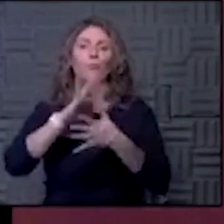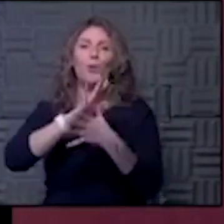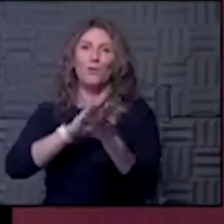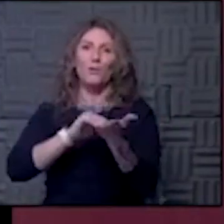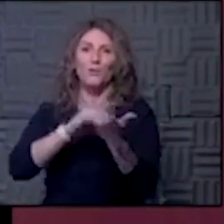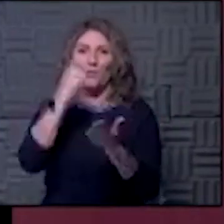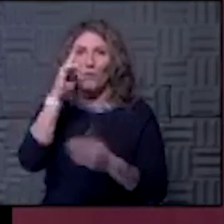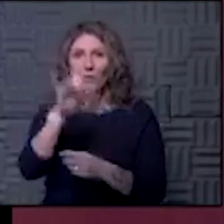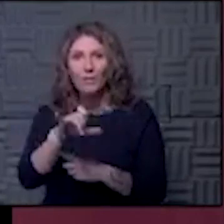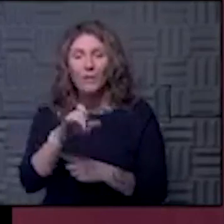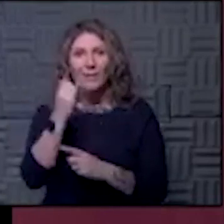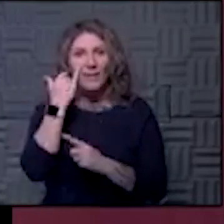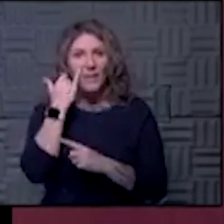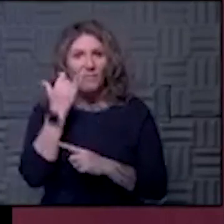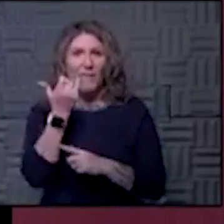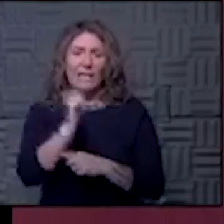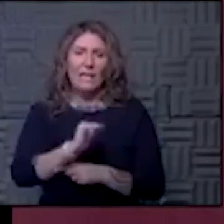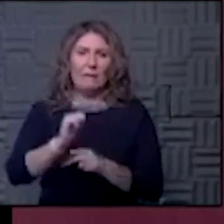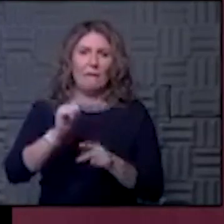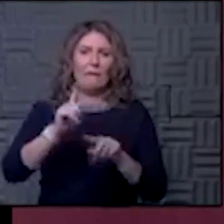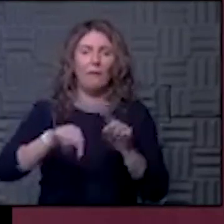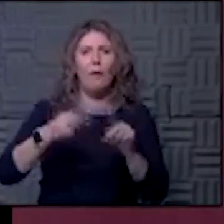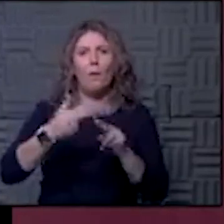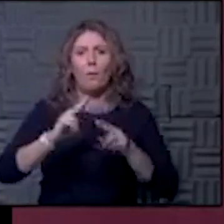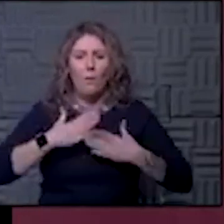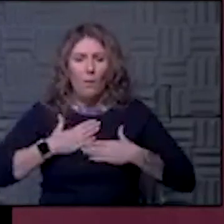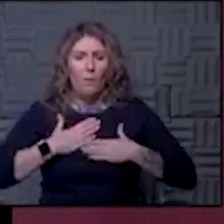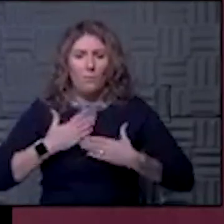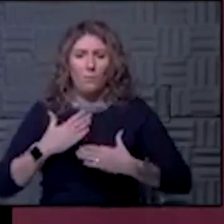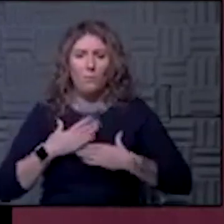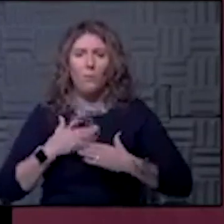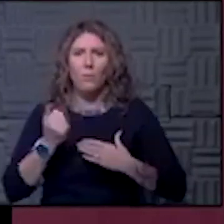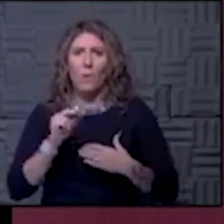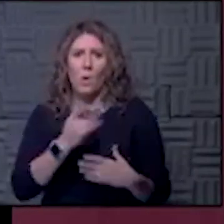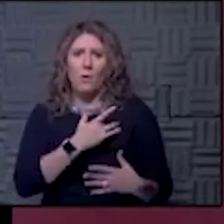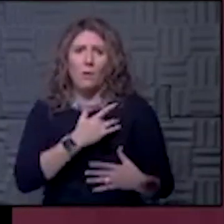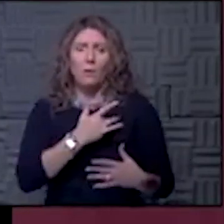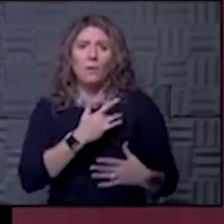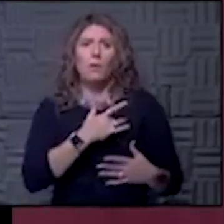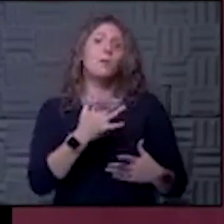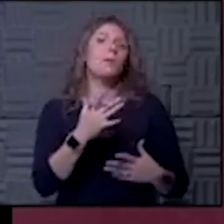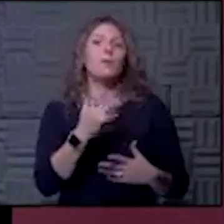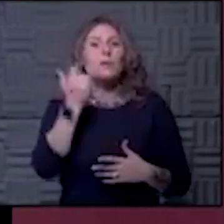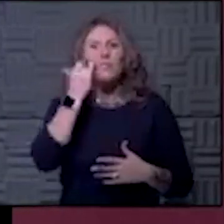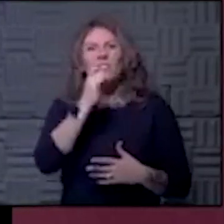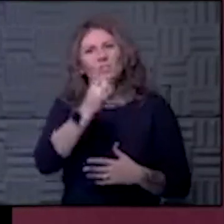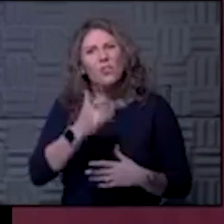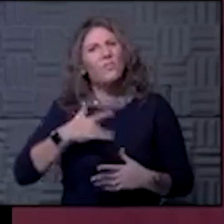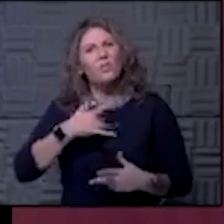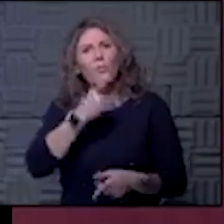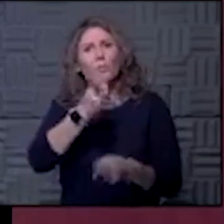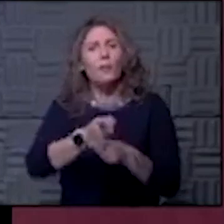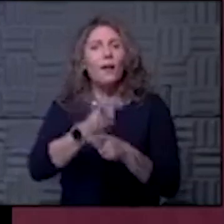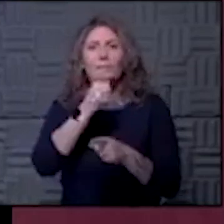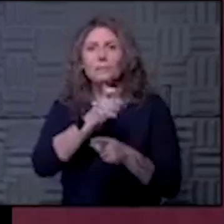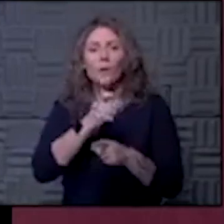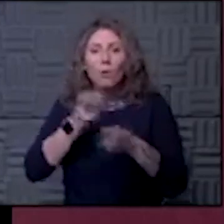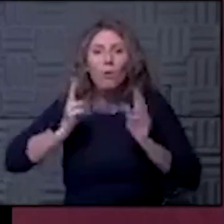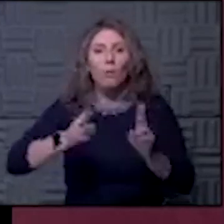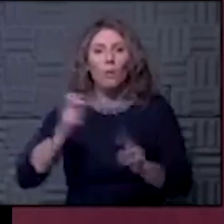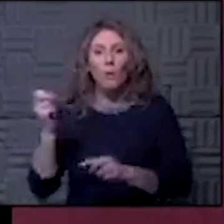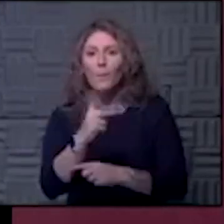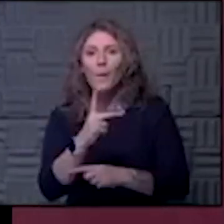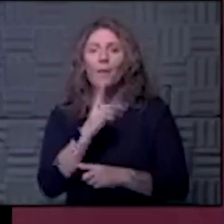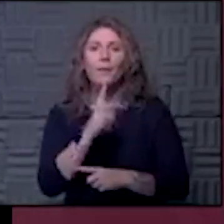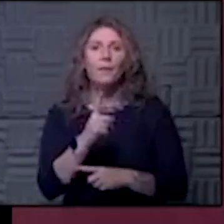that. If you feel any shortness of breath, any kind of palpitations, if you just don't feel right, don't rush back and try and